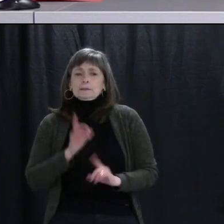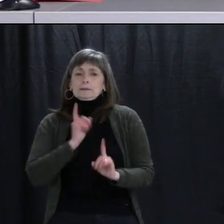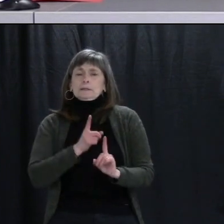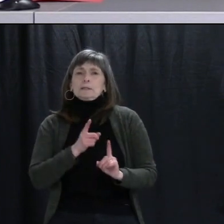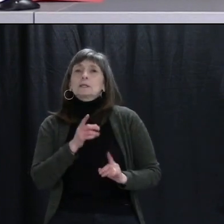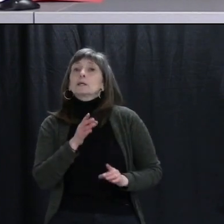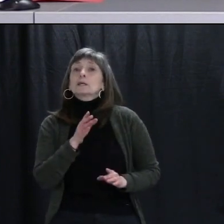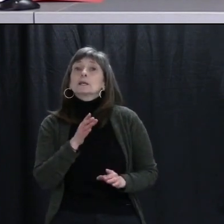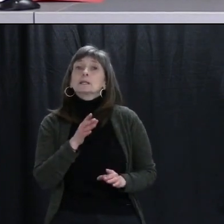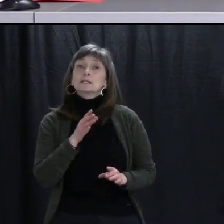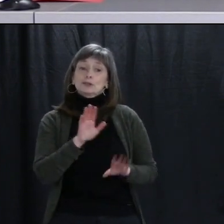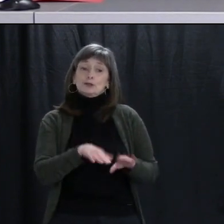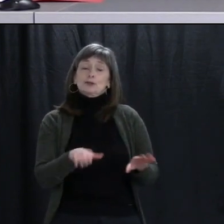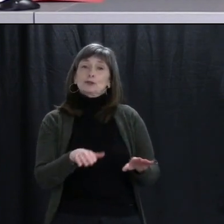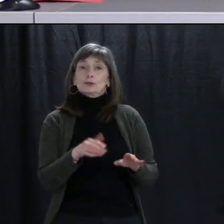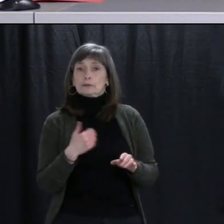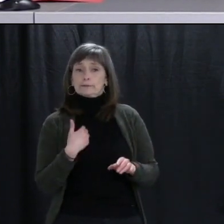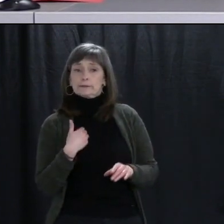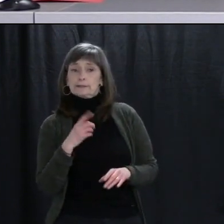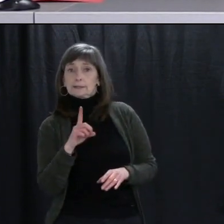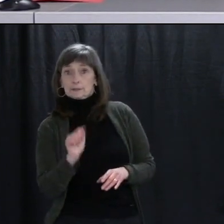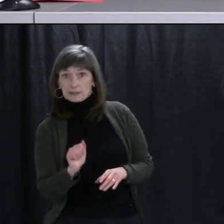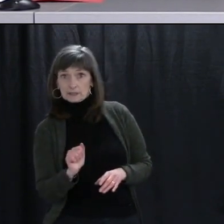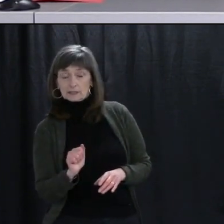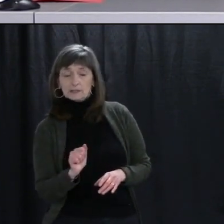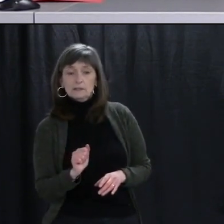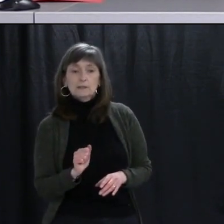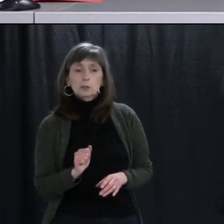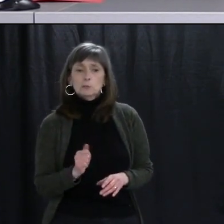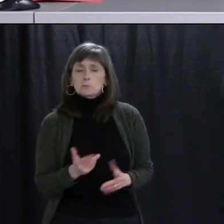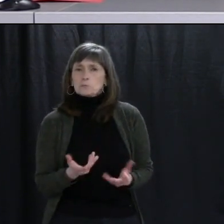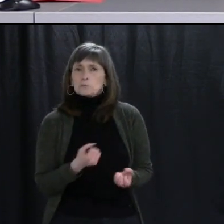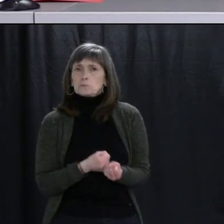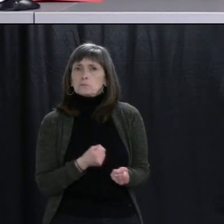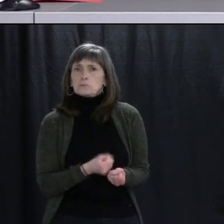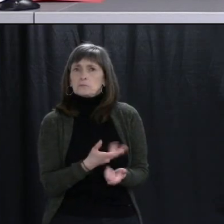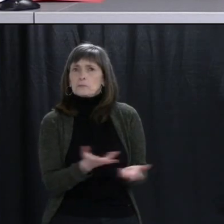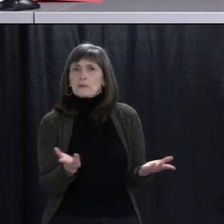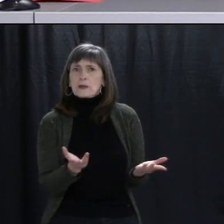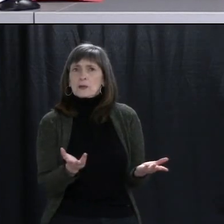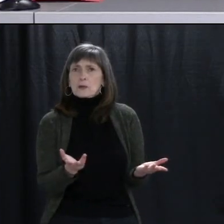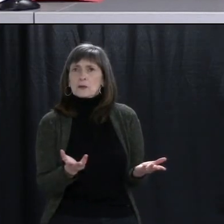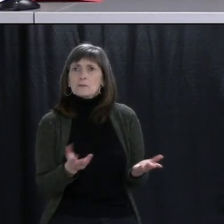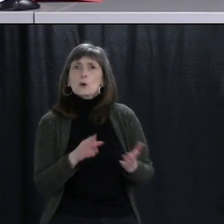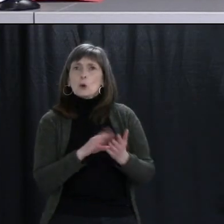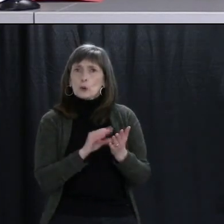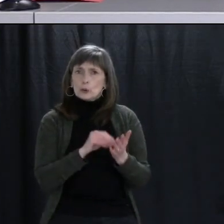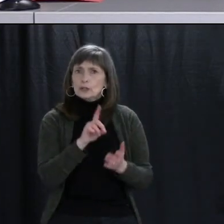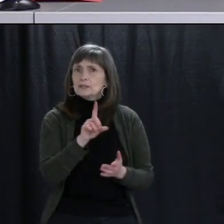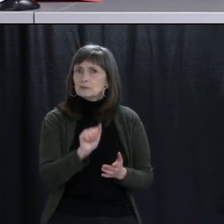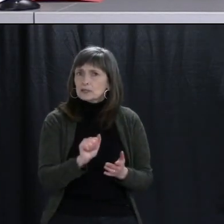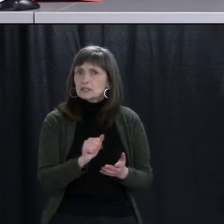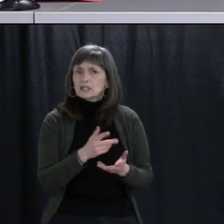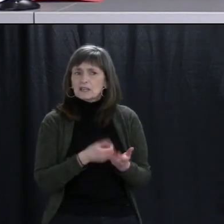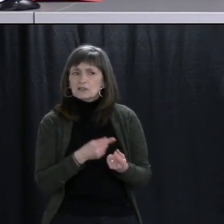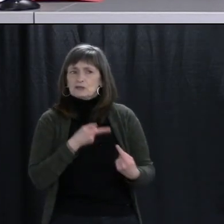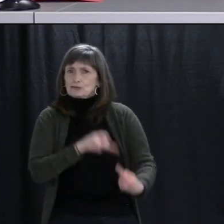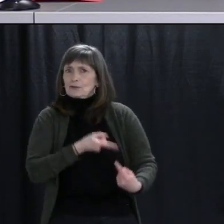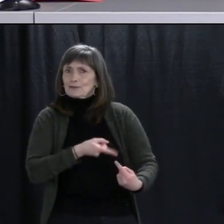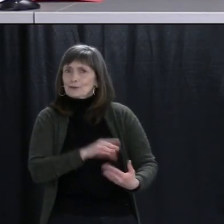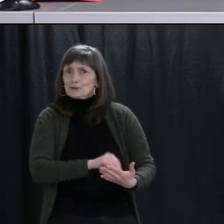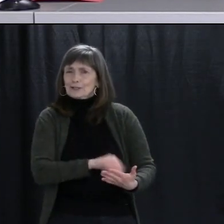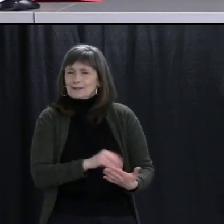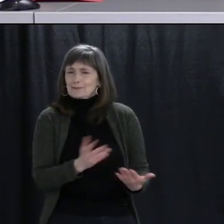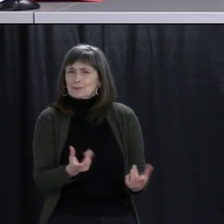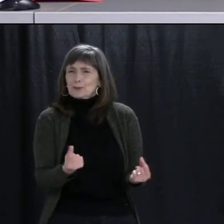learning impediments, and how the new measures announced today are going to affect them. Well, certainly we recognize that